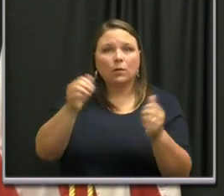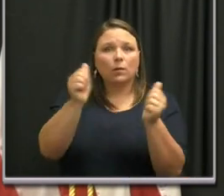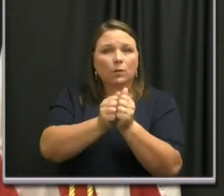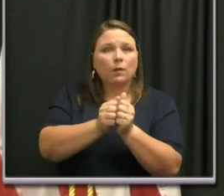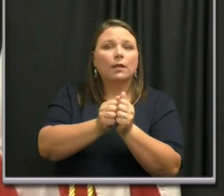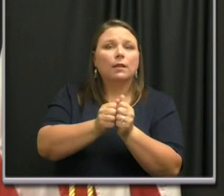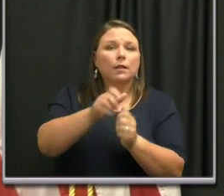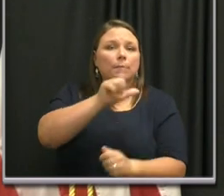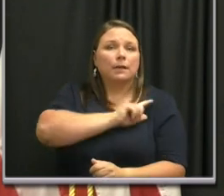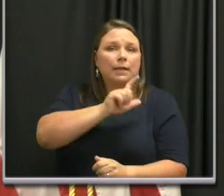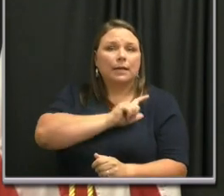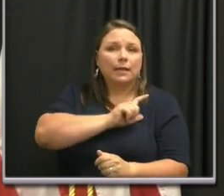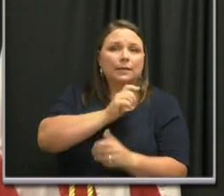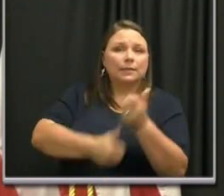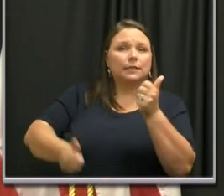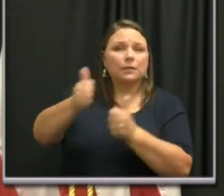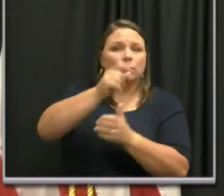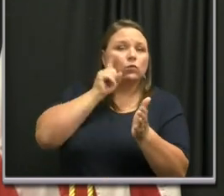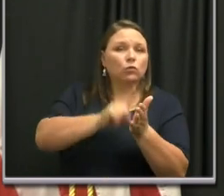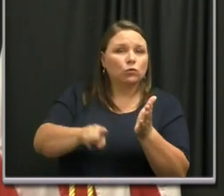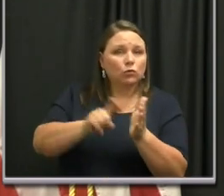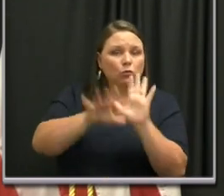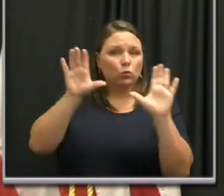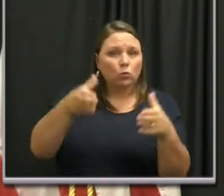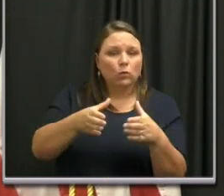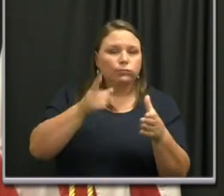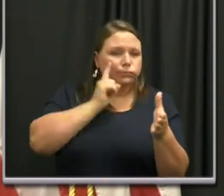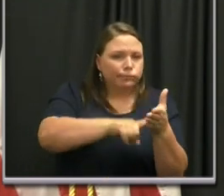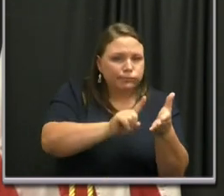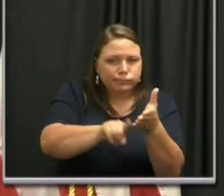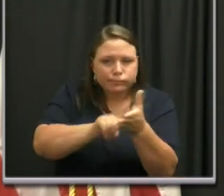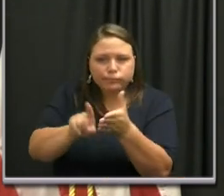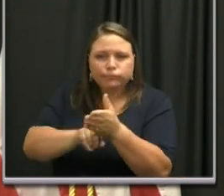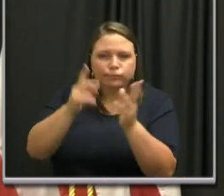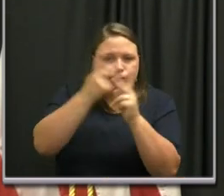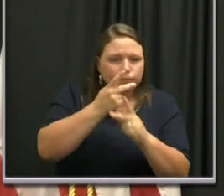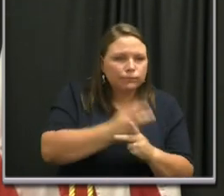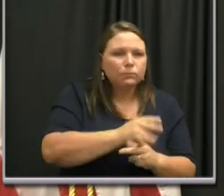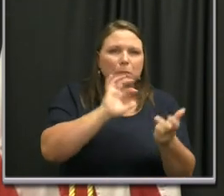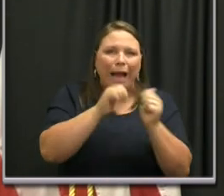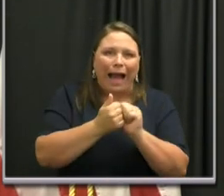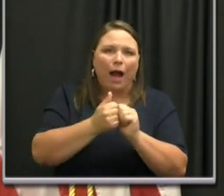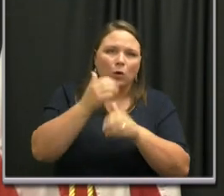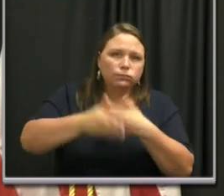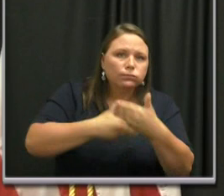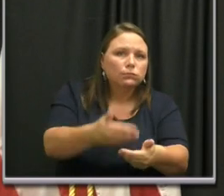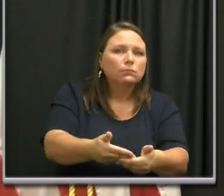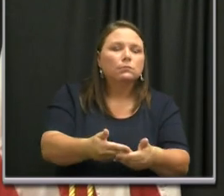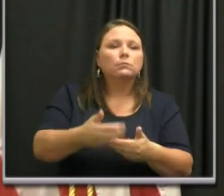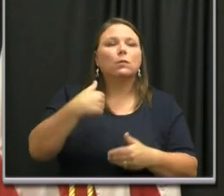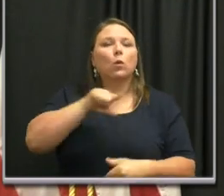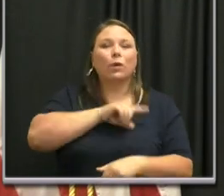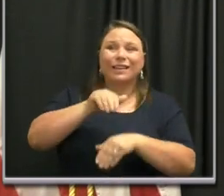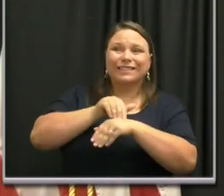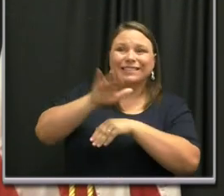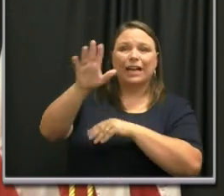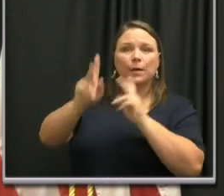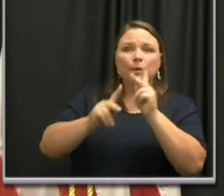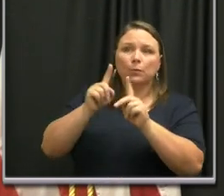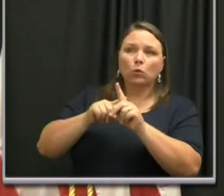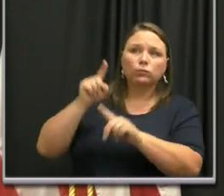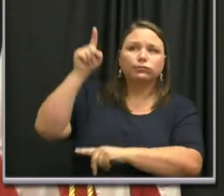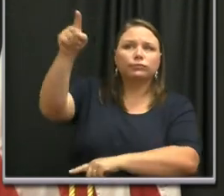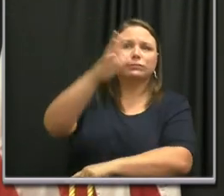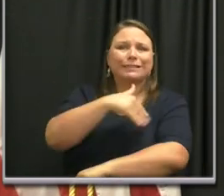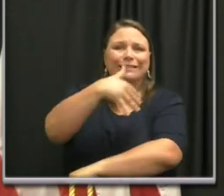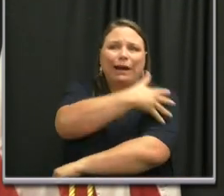Executive Research Forum in researching, carrying out the practicalities. We have sent people as far away as Scotland to